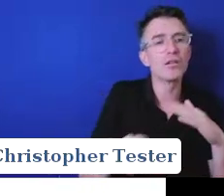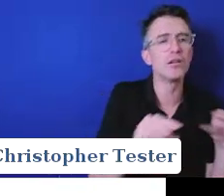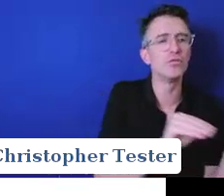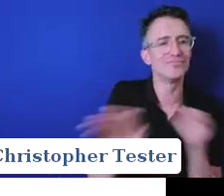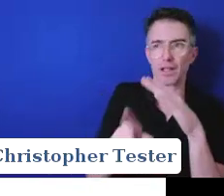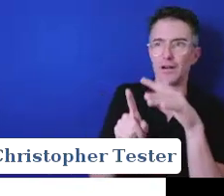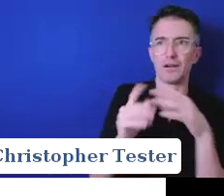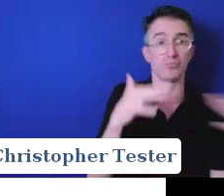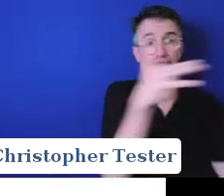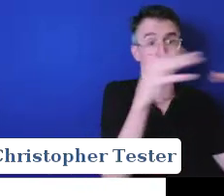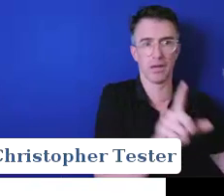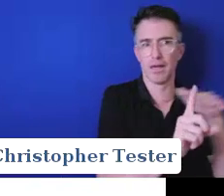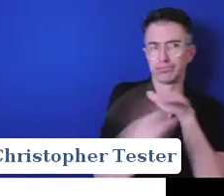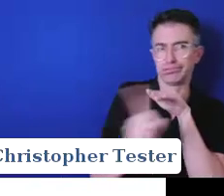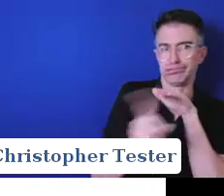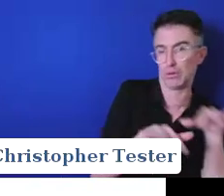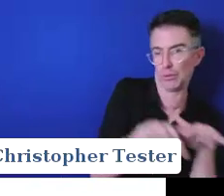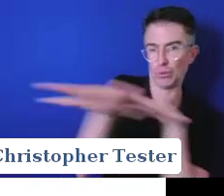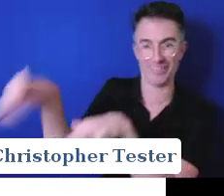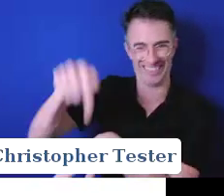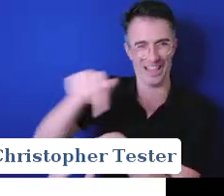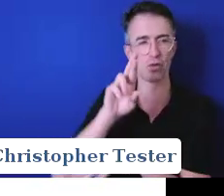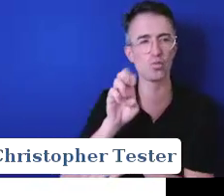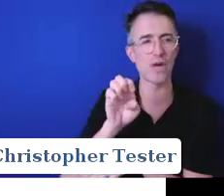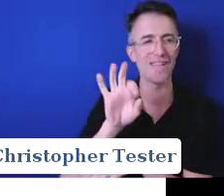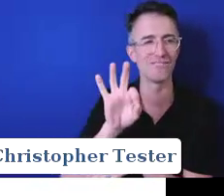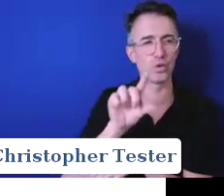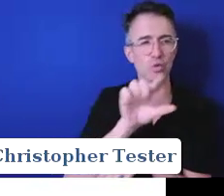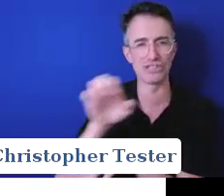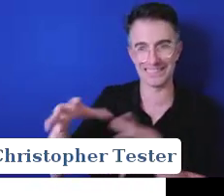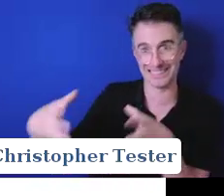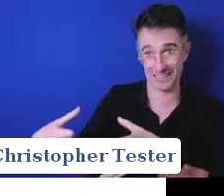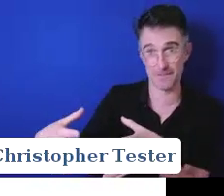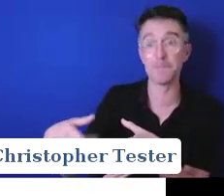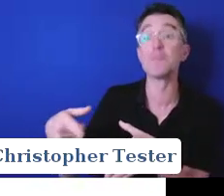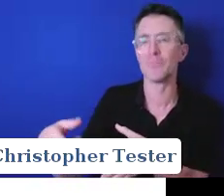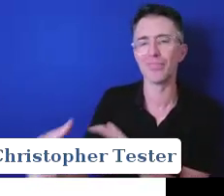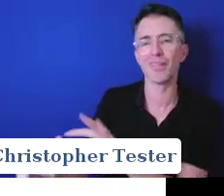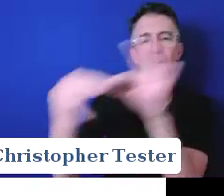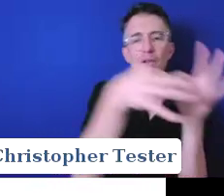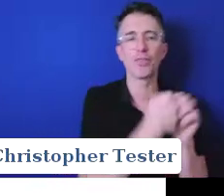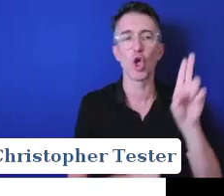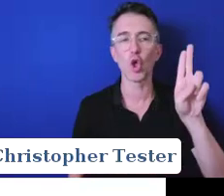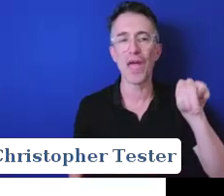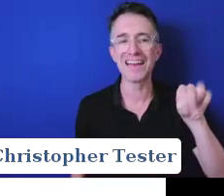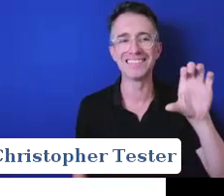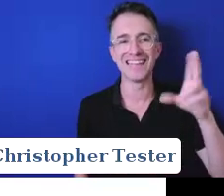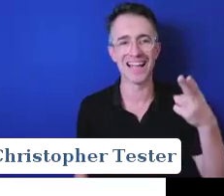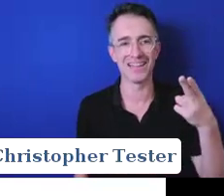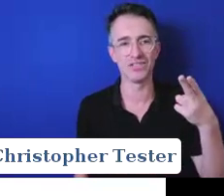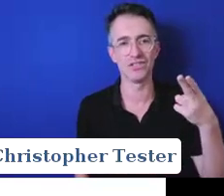with the United Nations High Commissioner for Refugees for Refugees and World Food